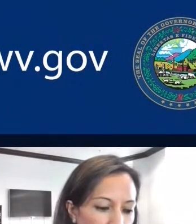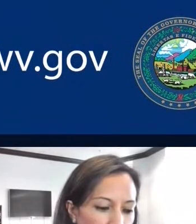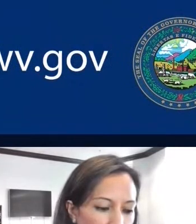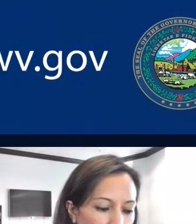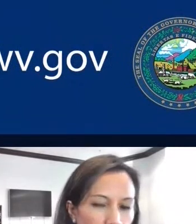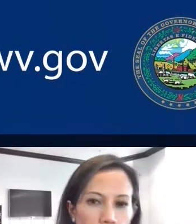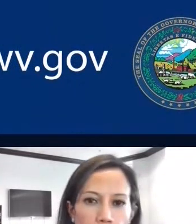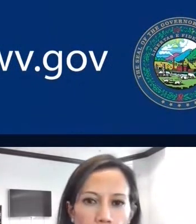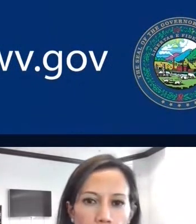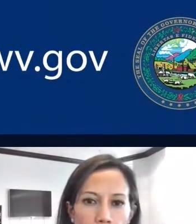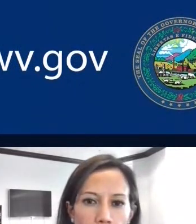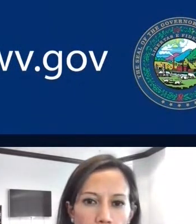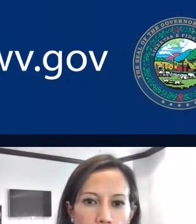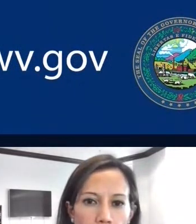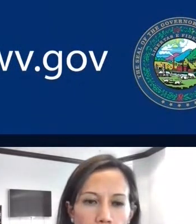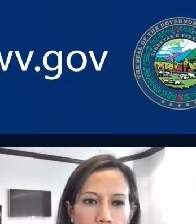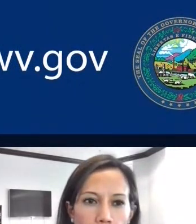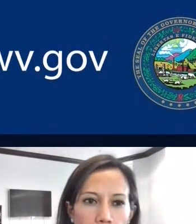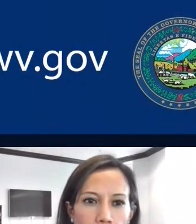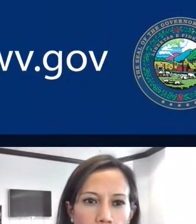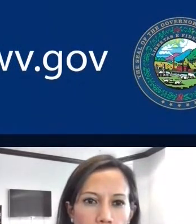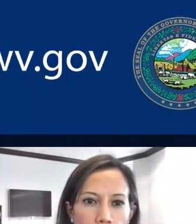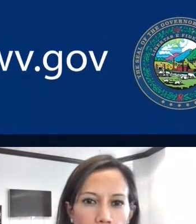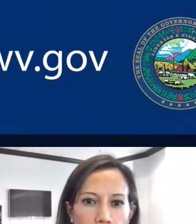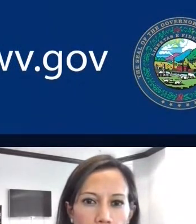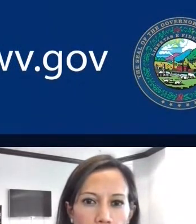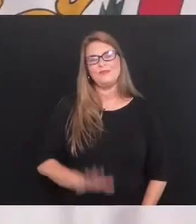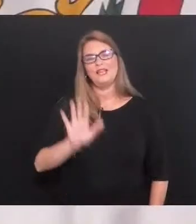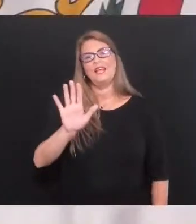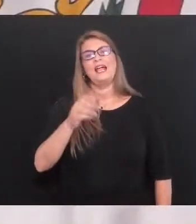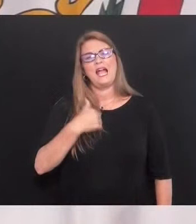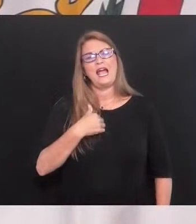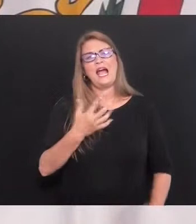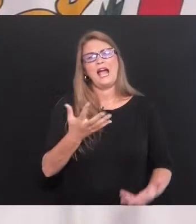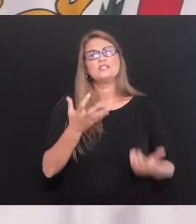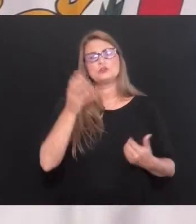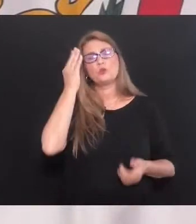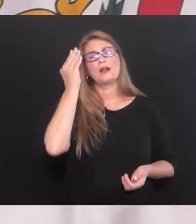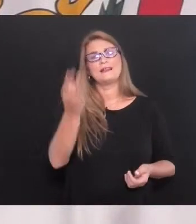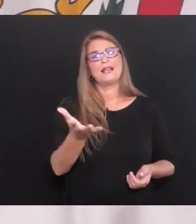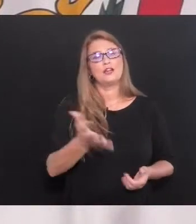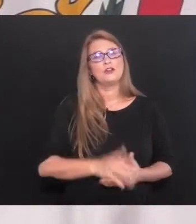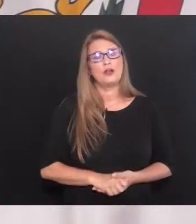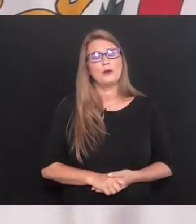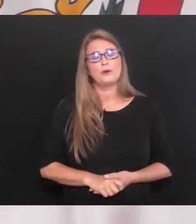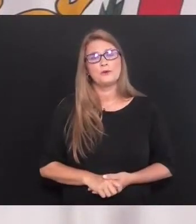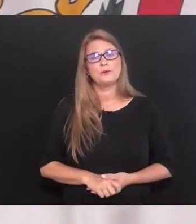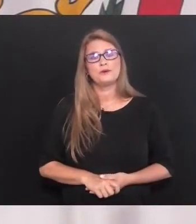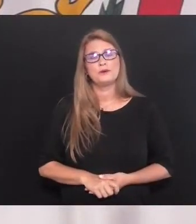Well, Kenny, I could pass to General Hoyer and everything, but I just want to tell everybody just this is